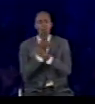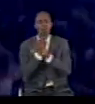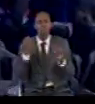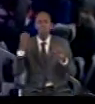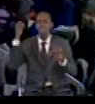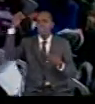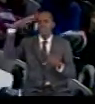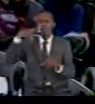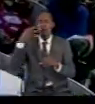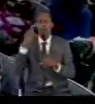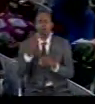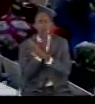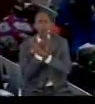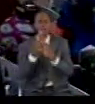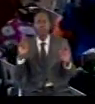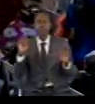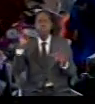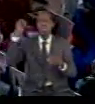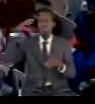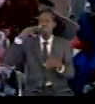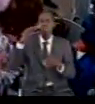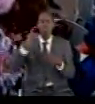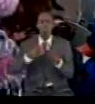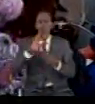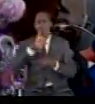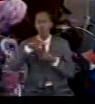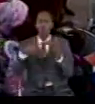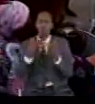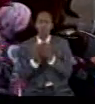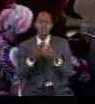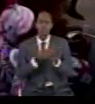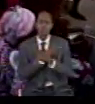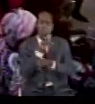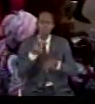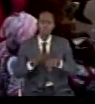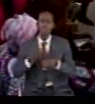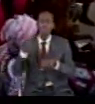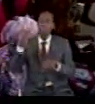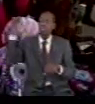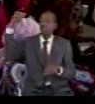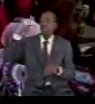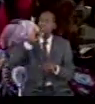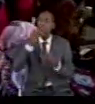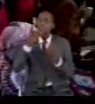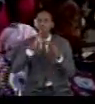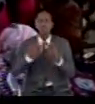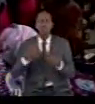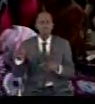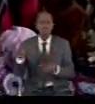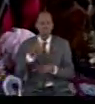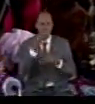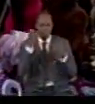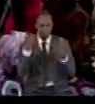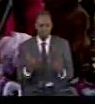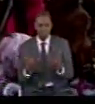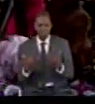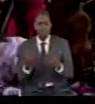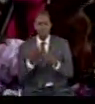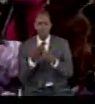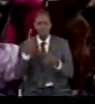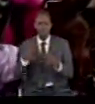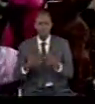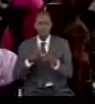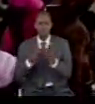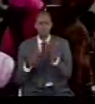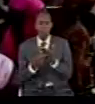redemption and the light of the nations where you are in your nation the light is coming to you it's coming right here on the crusade ground